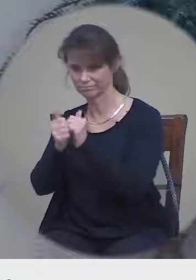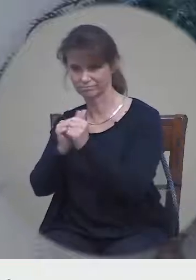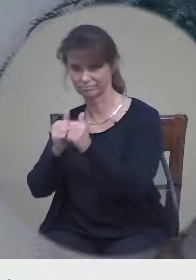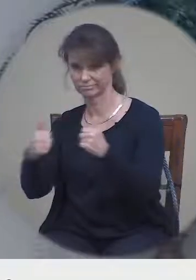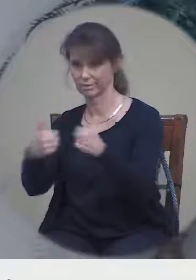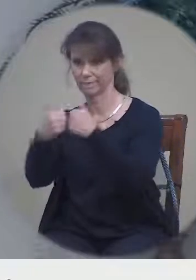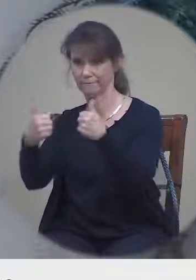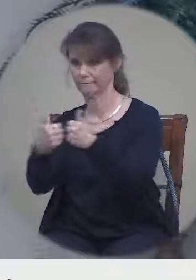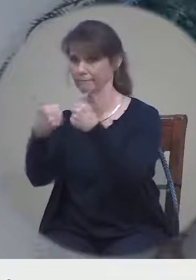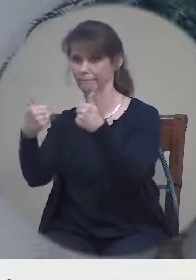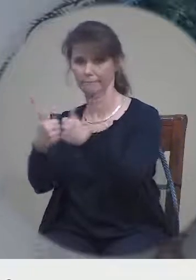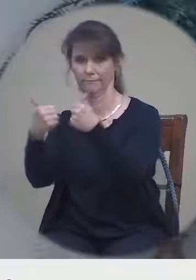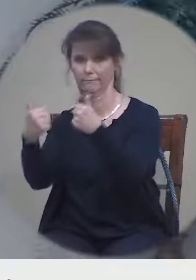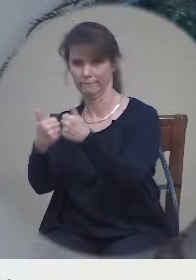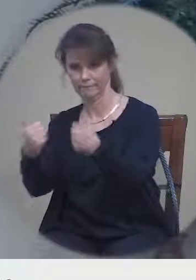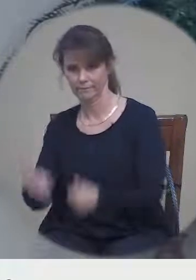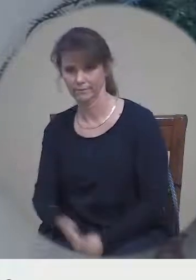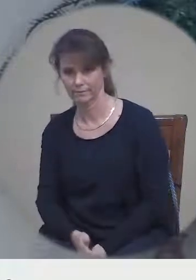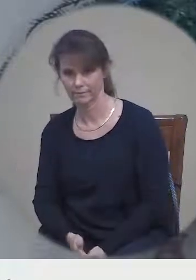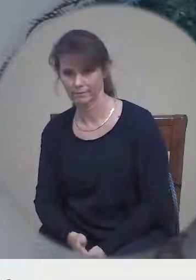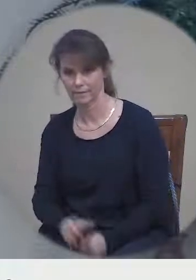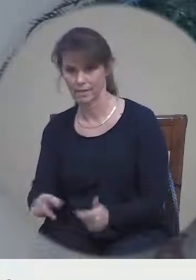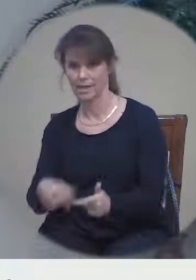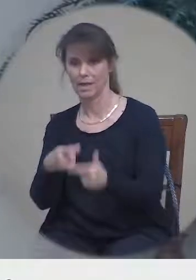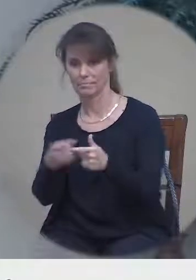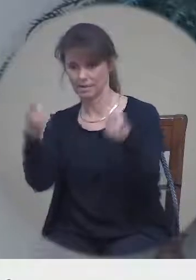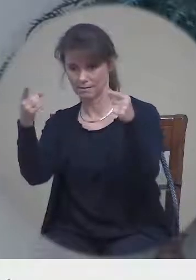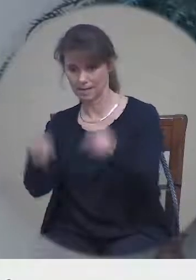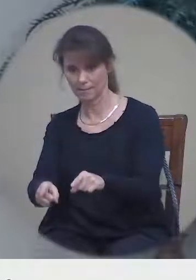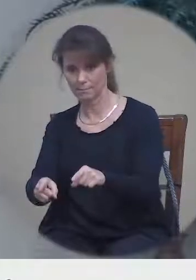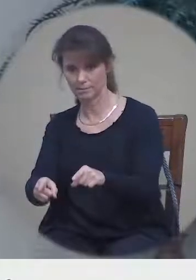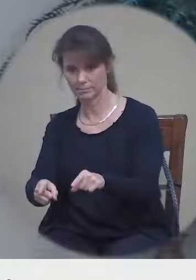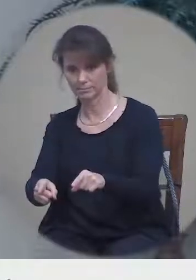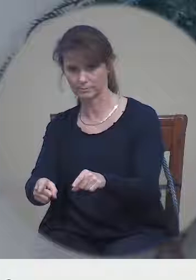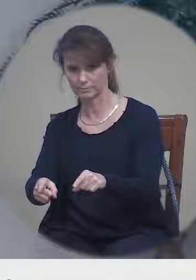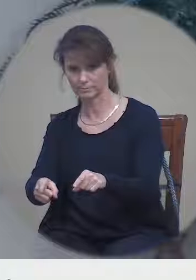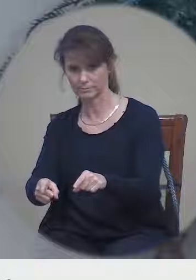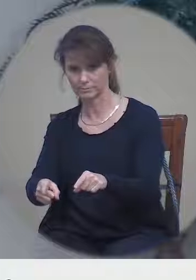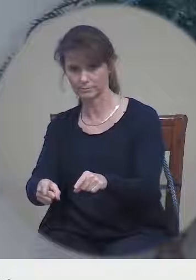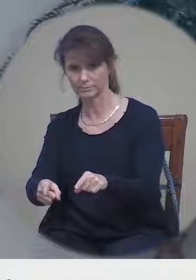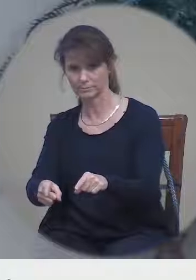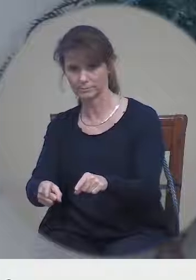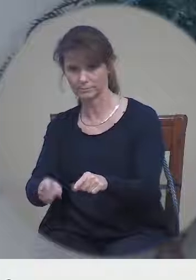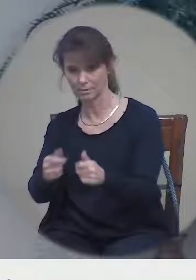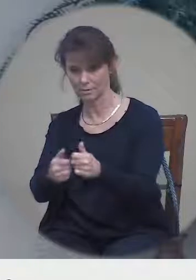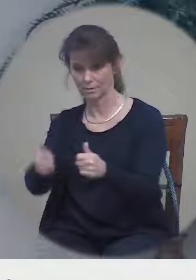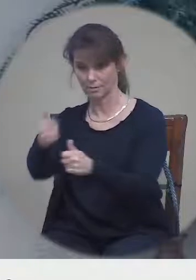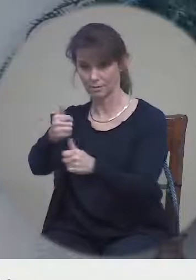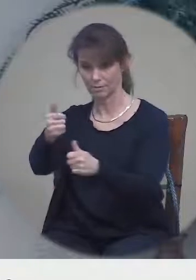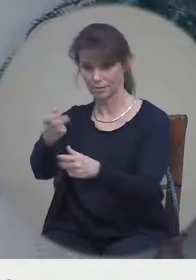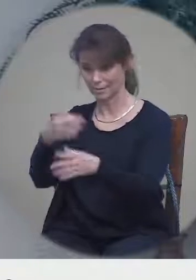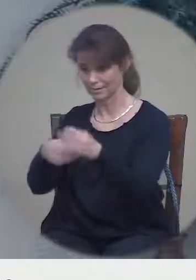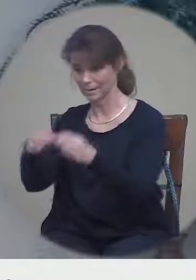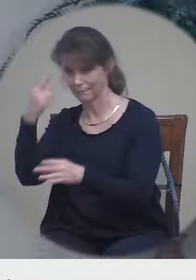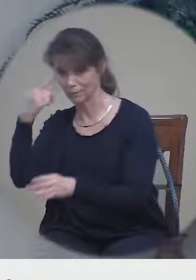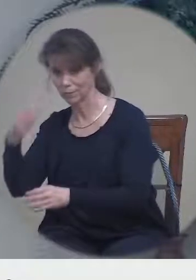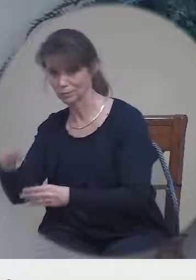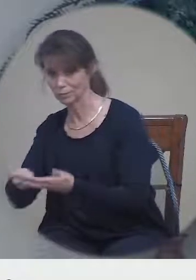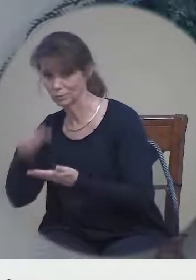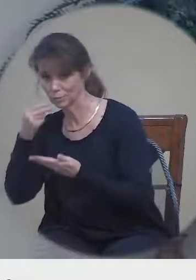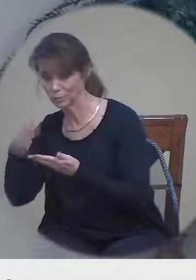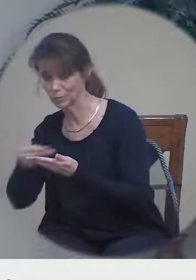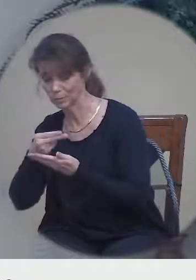And then this event happens, and you see Jacob and Esau at variance until much later in